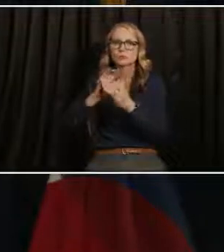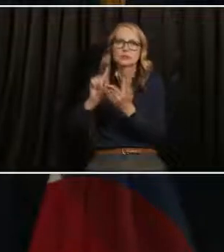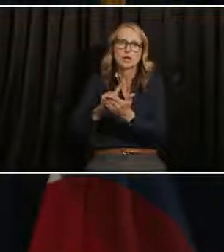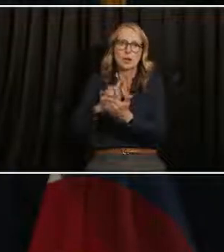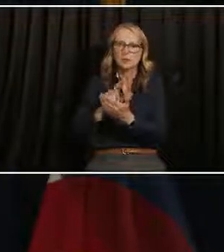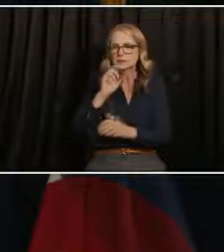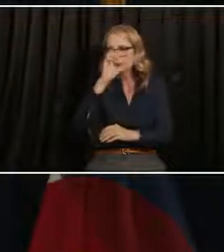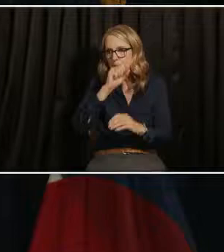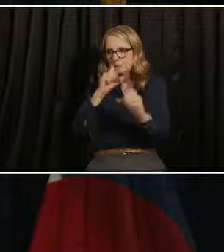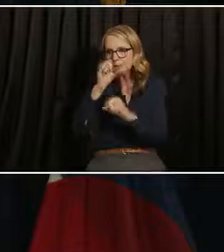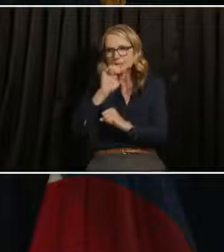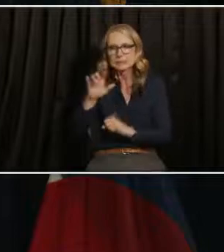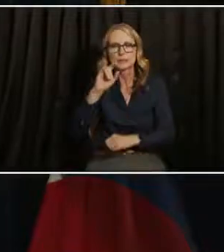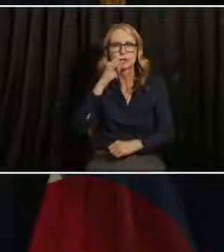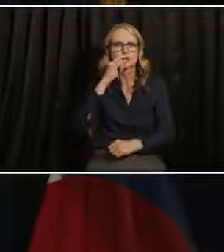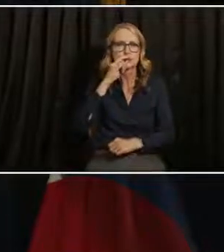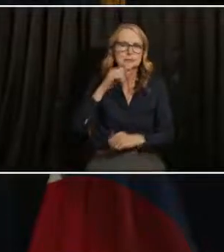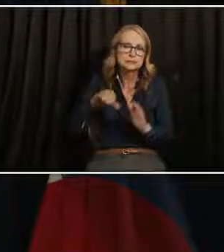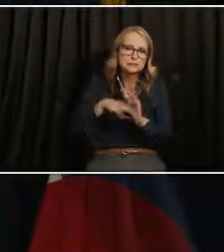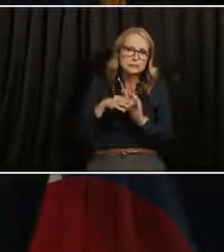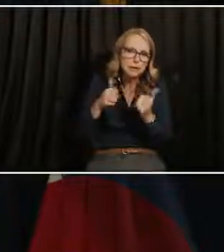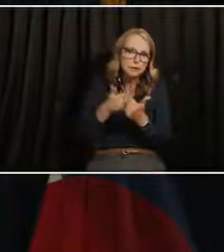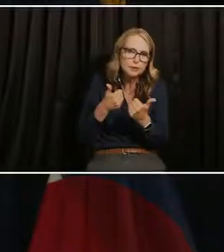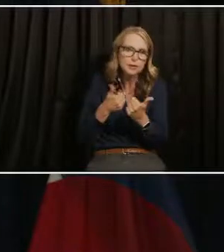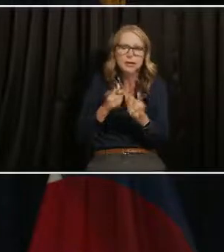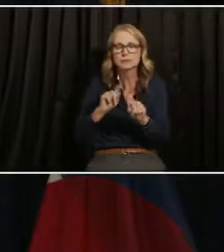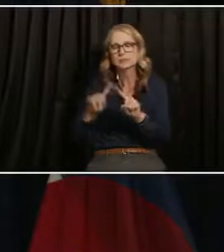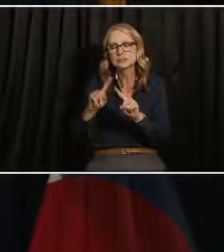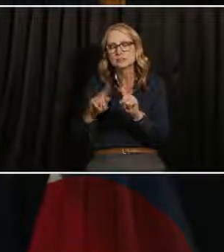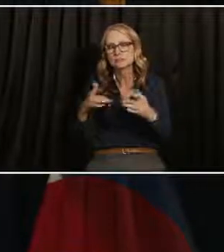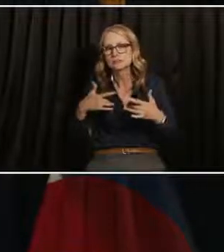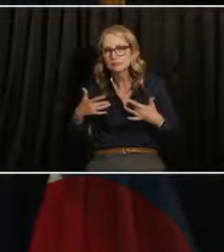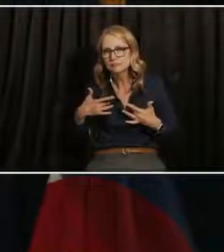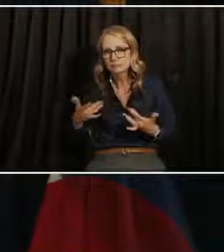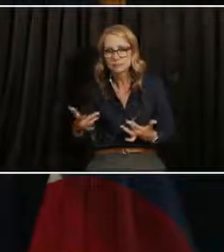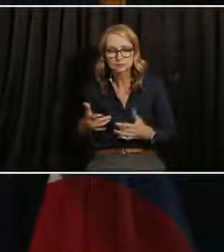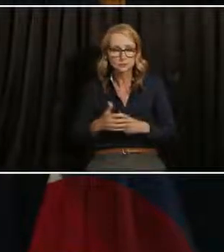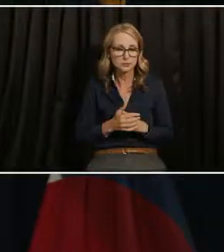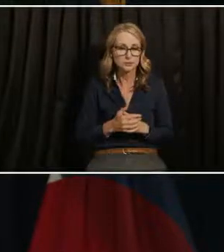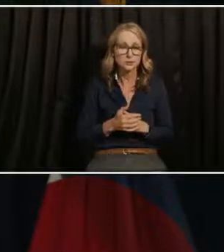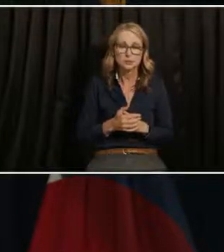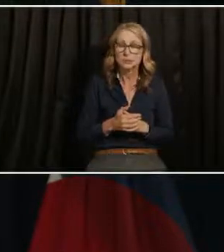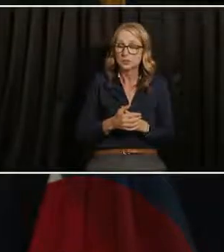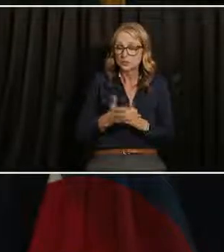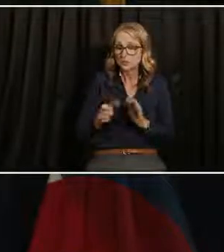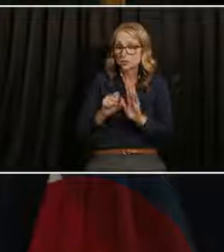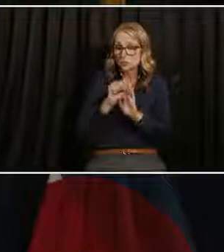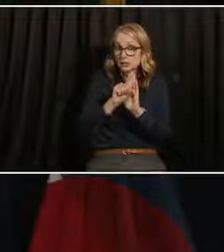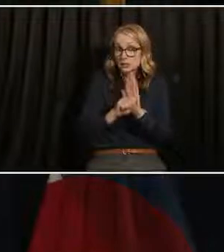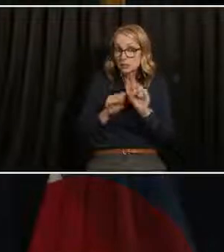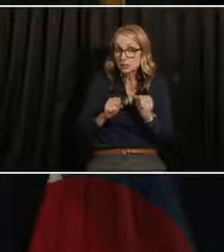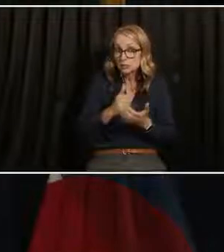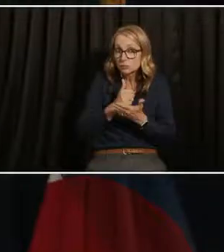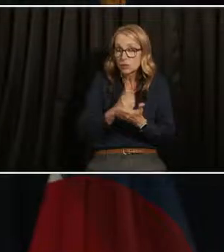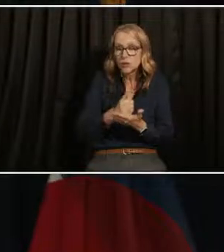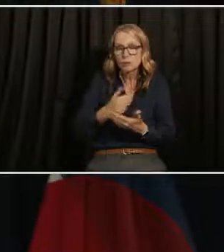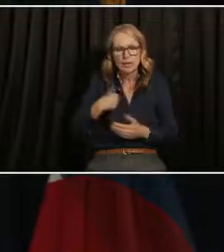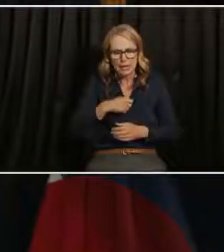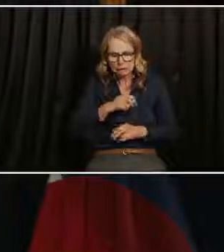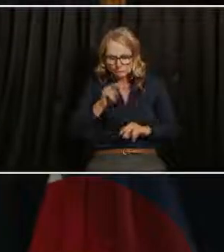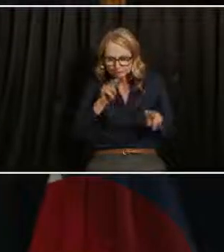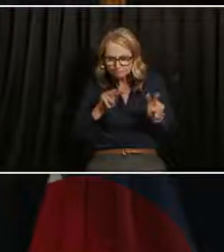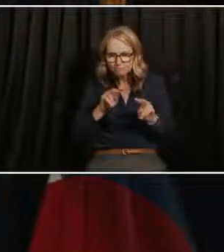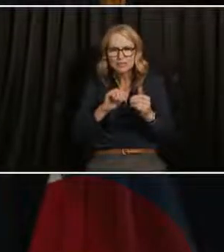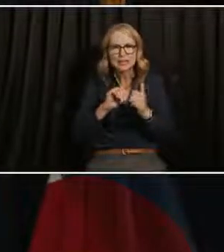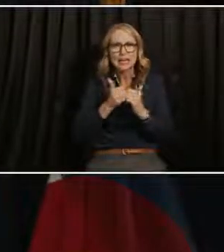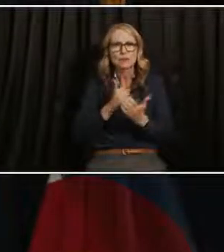several shifts in a row in a difficult ward. Yes, the state absolutely can help. We're exploring ways to help address this shortage. We're exploring